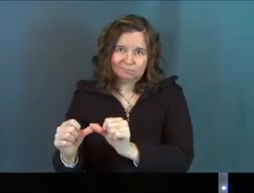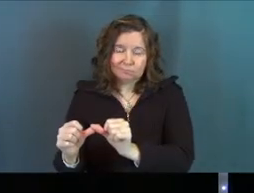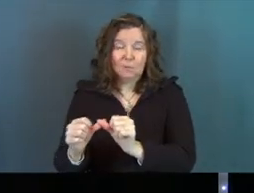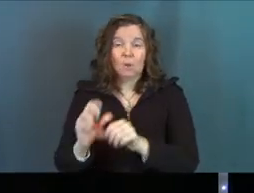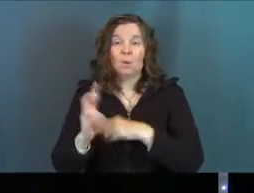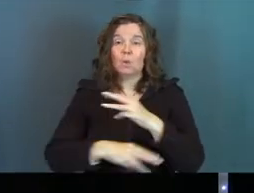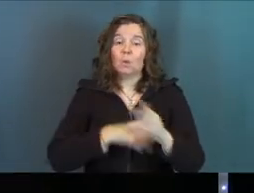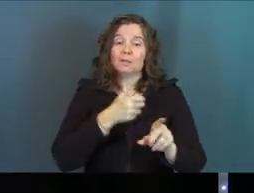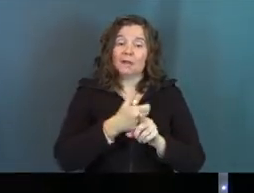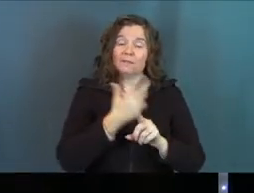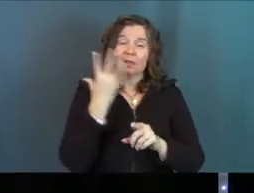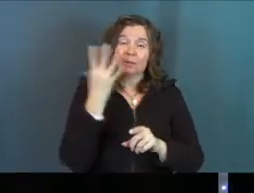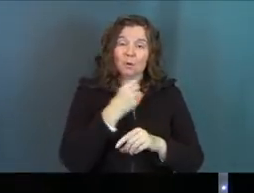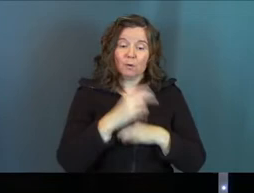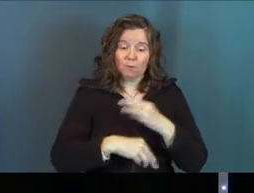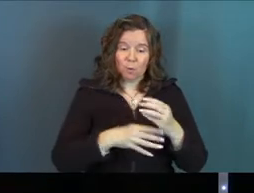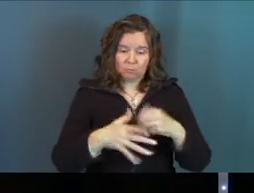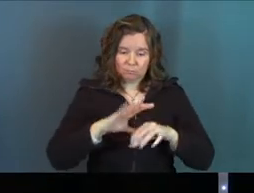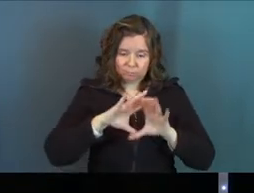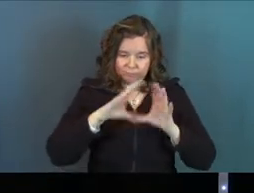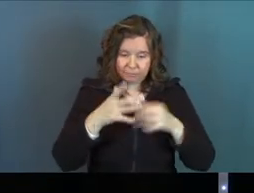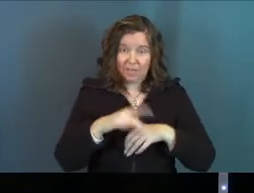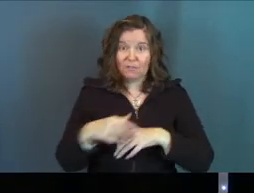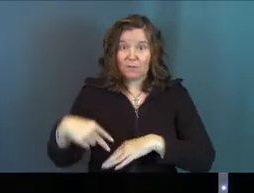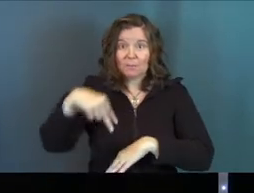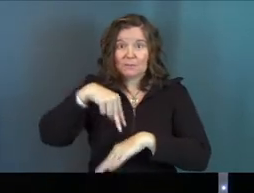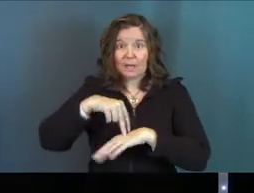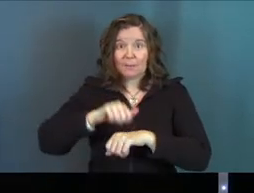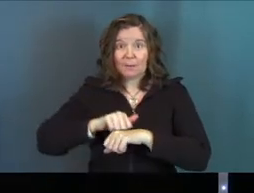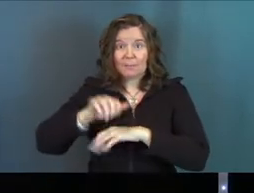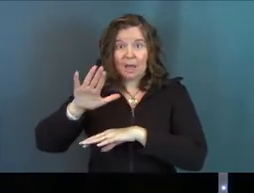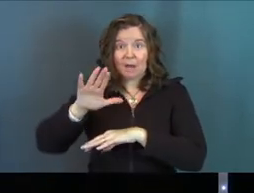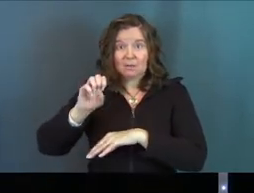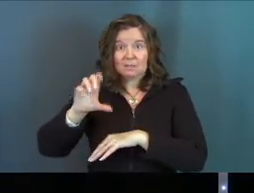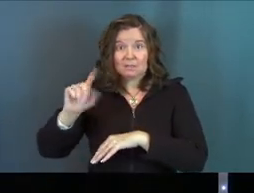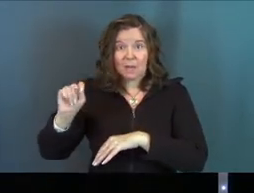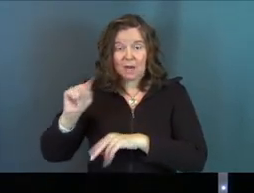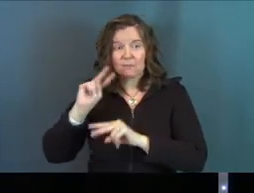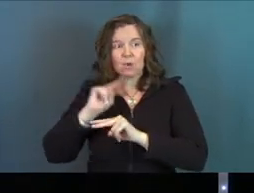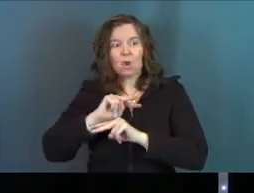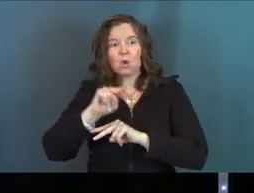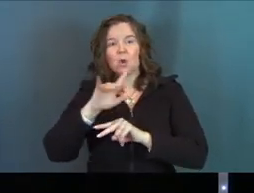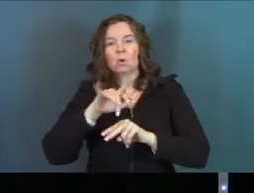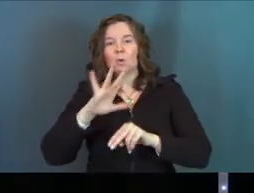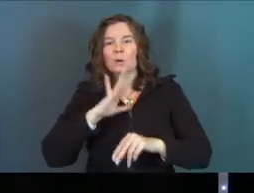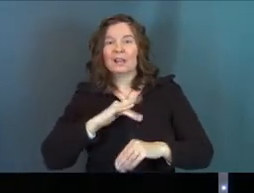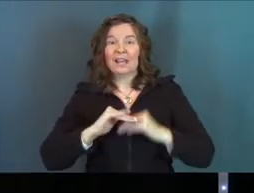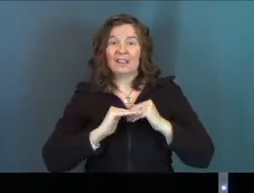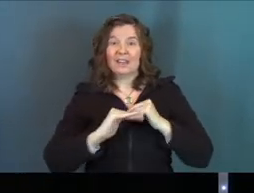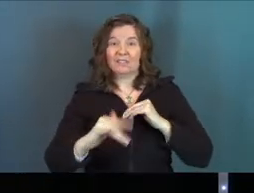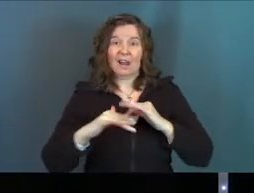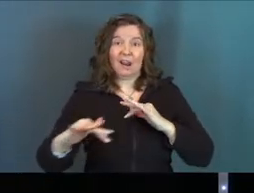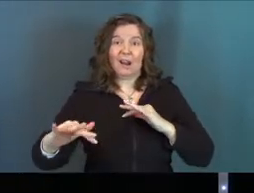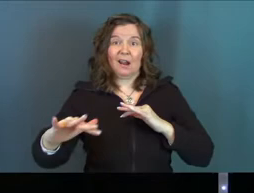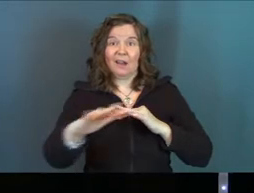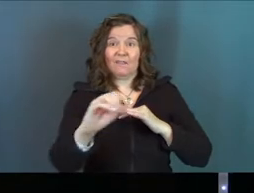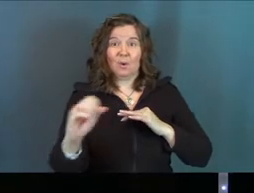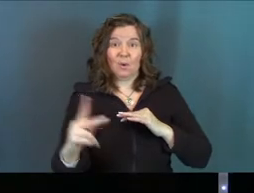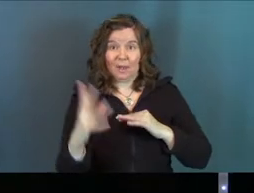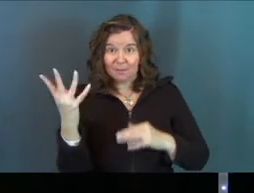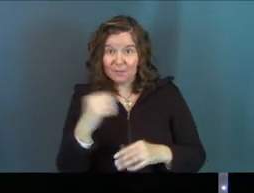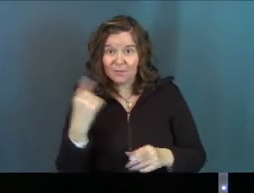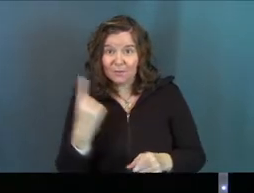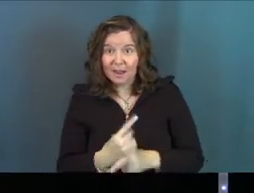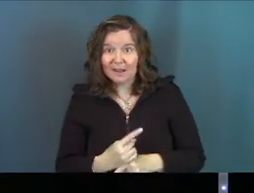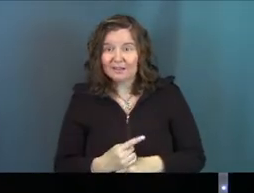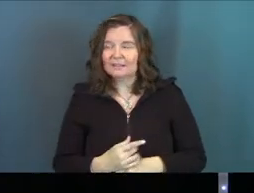beautiful form, right? That's the first thing. Imagine that. Have you ever been to the top of Mount Scott? And you've looked out over the really flat lands of Oklahoma. Beautiful,